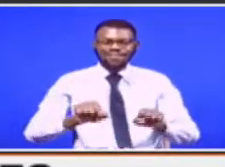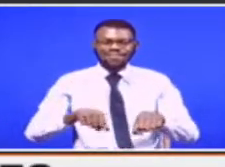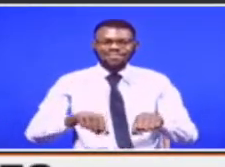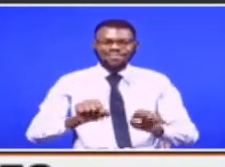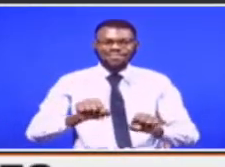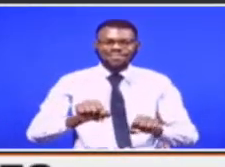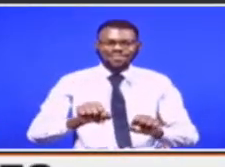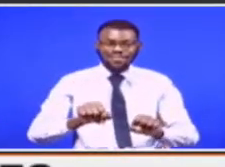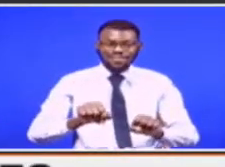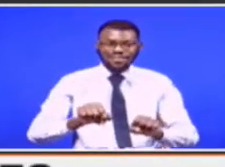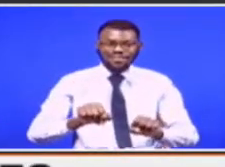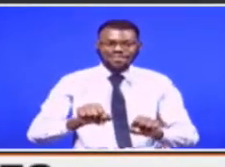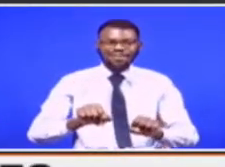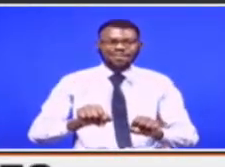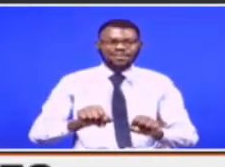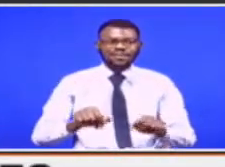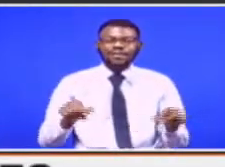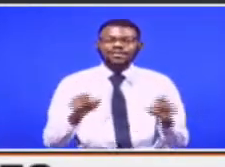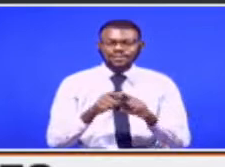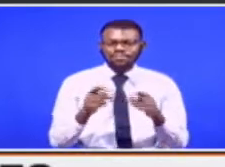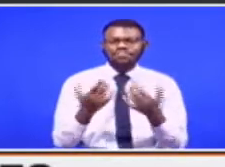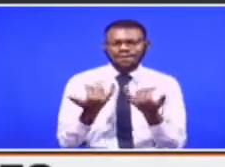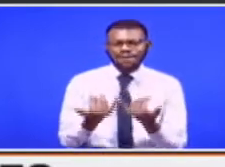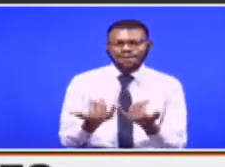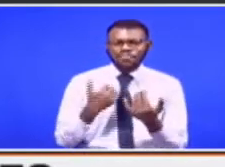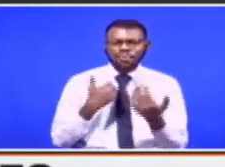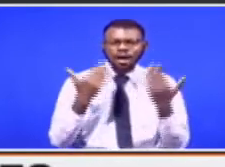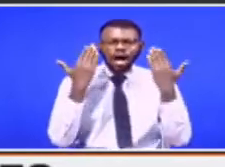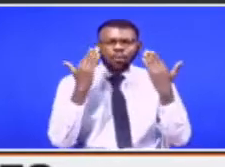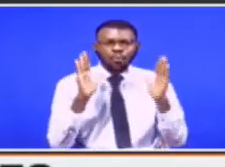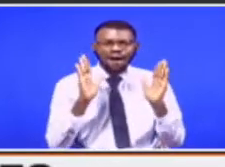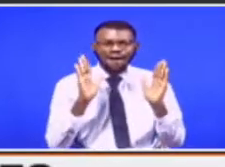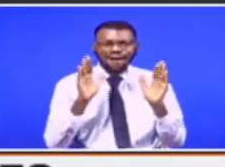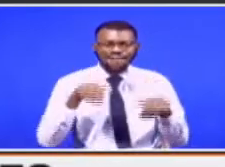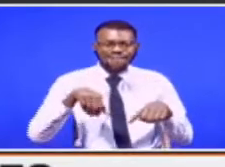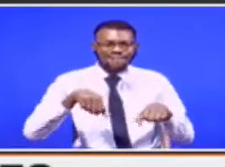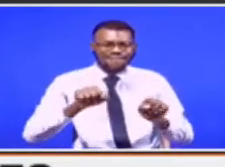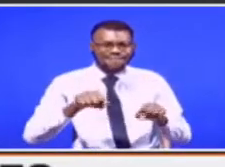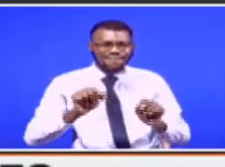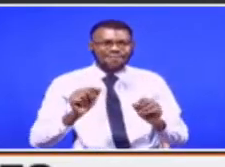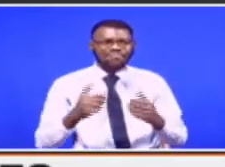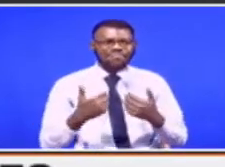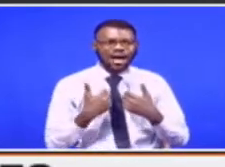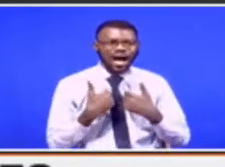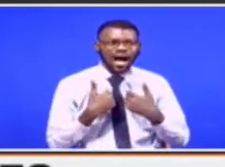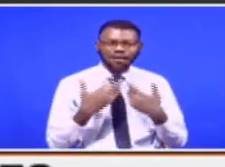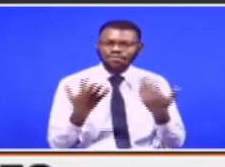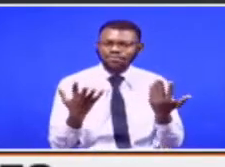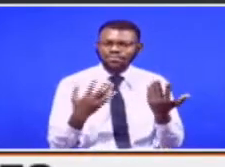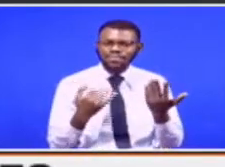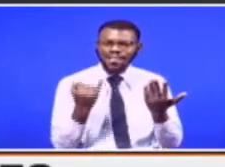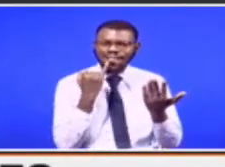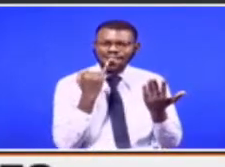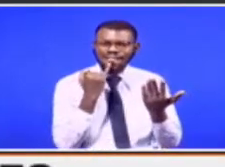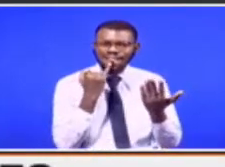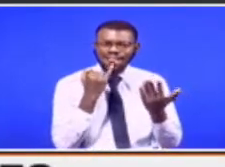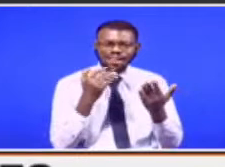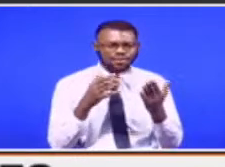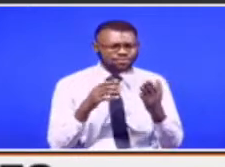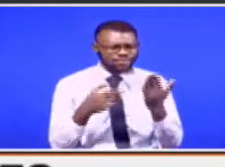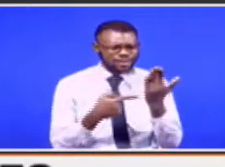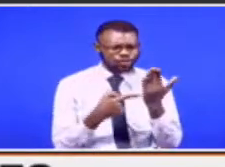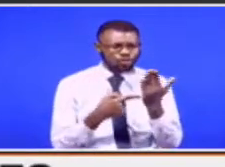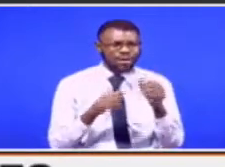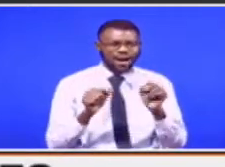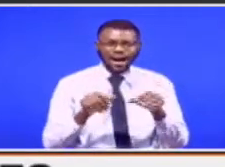product. I'm informed that it has an innovative battery swapping technology which